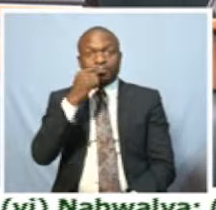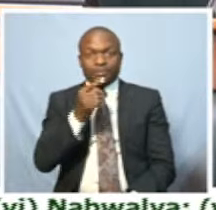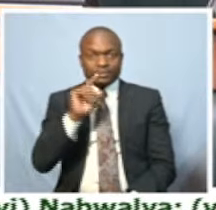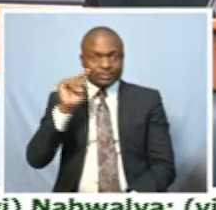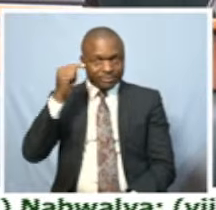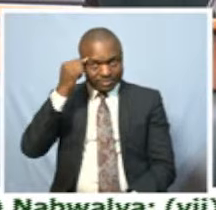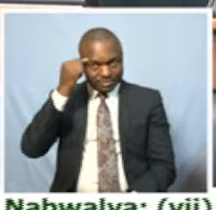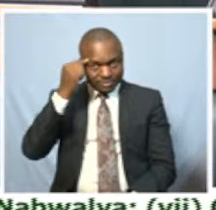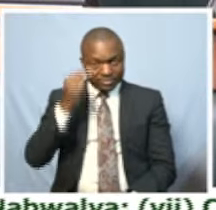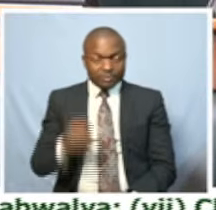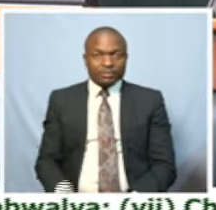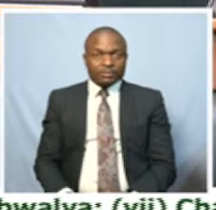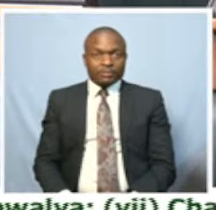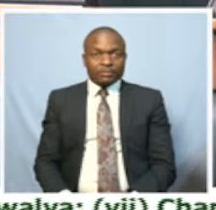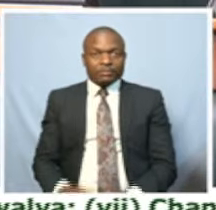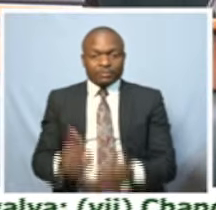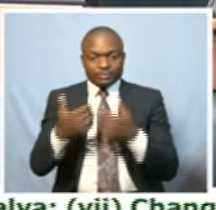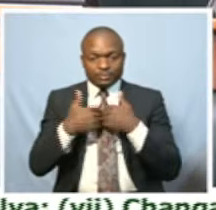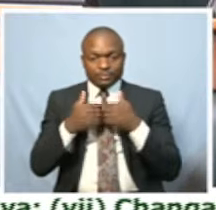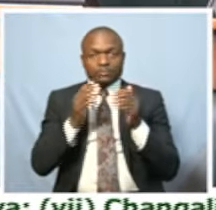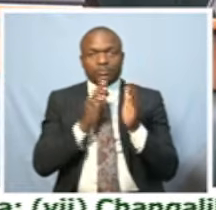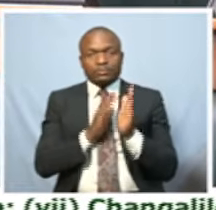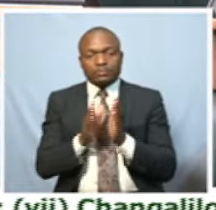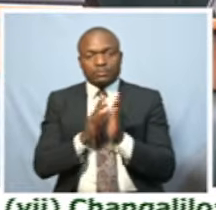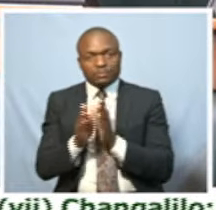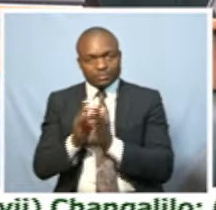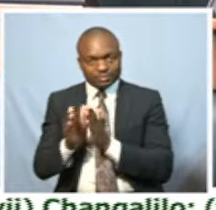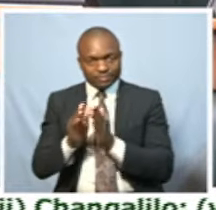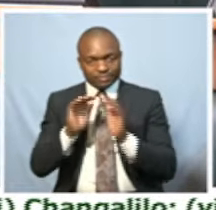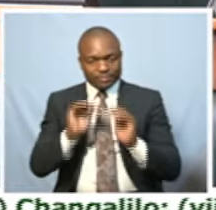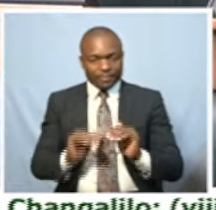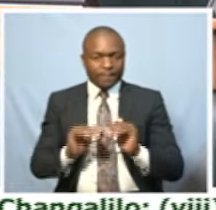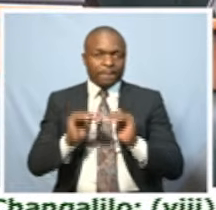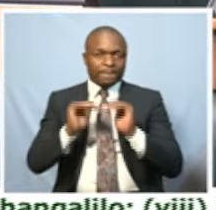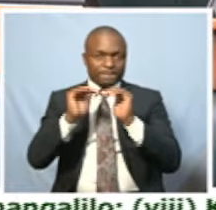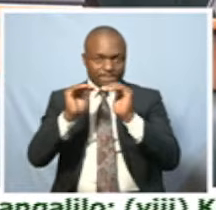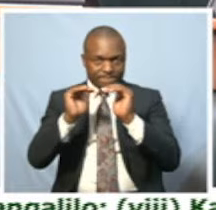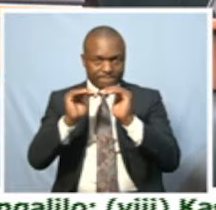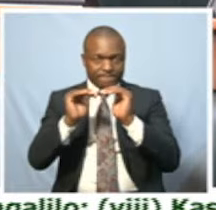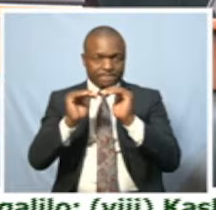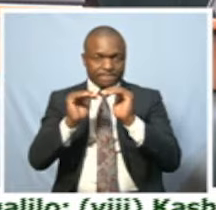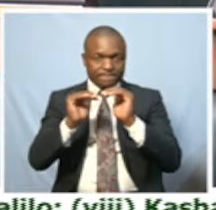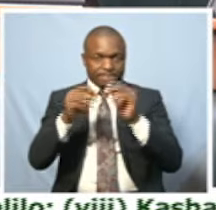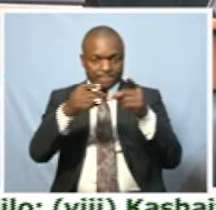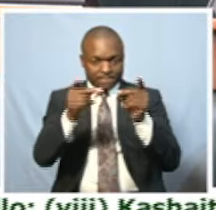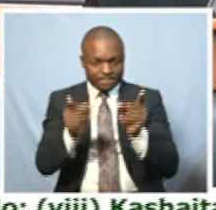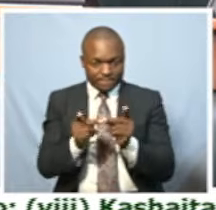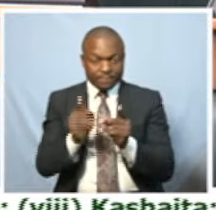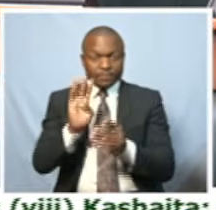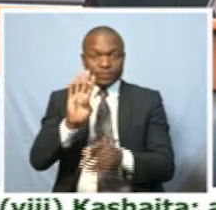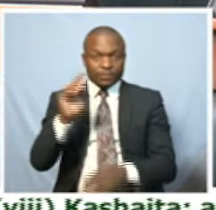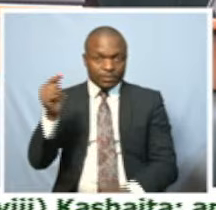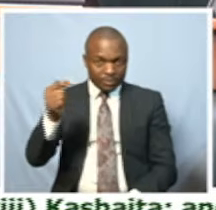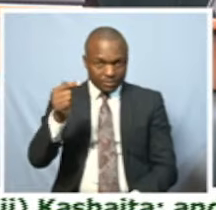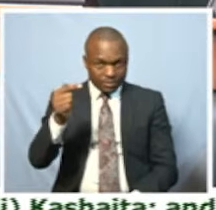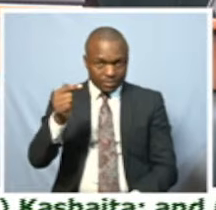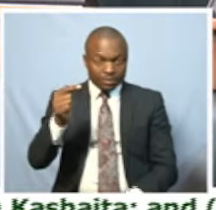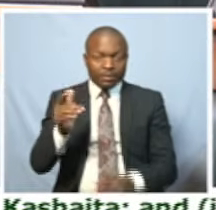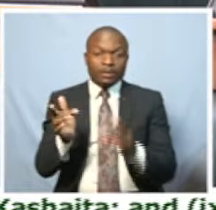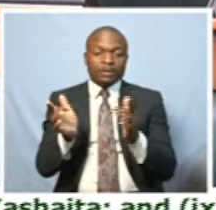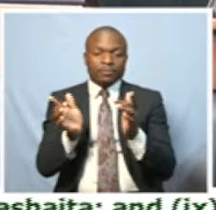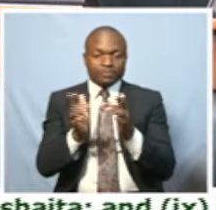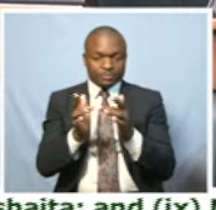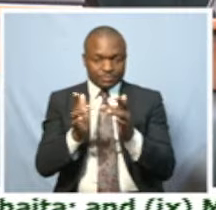government only has plans to upgrade the existing sites to 4G